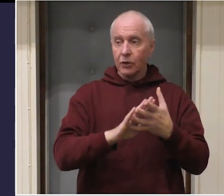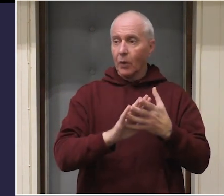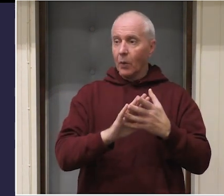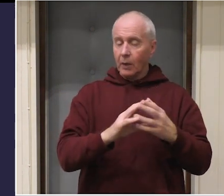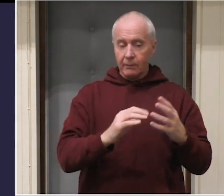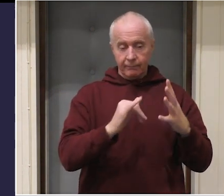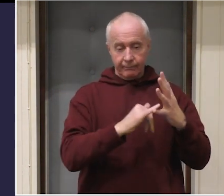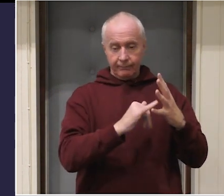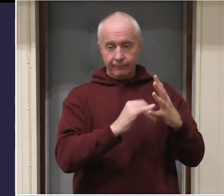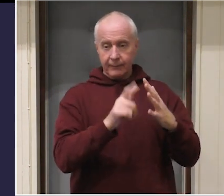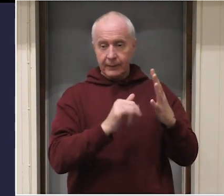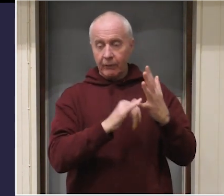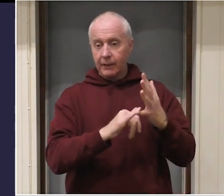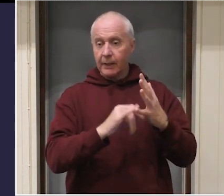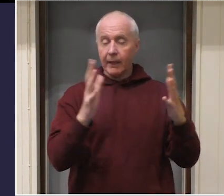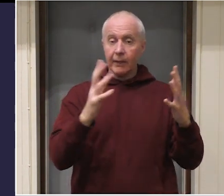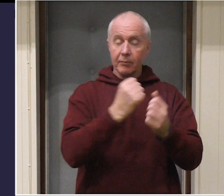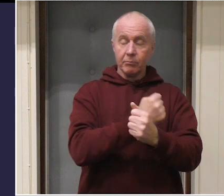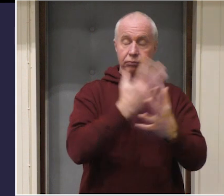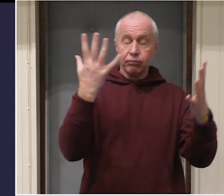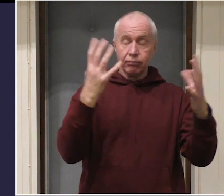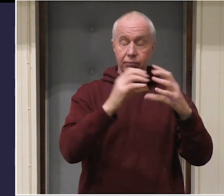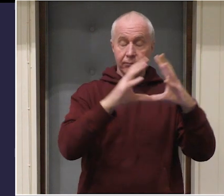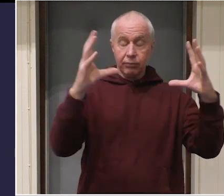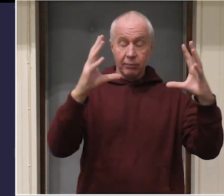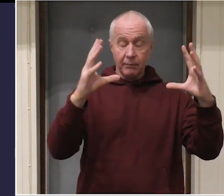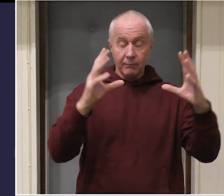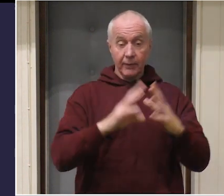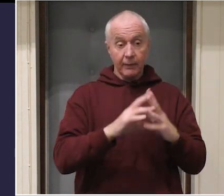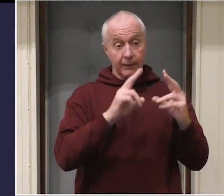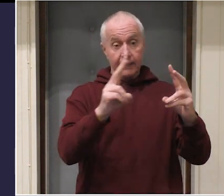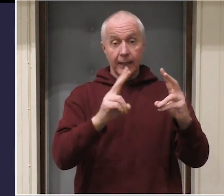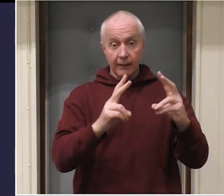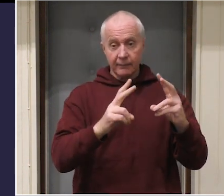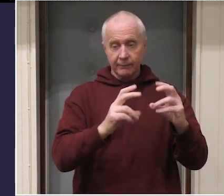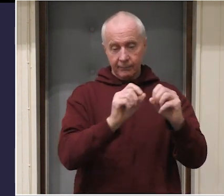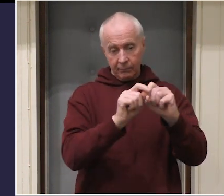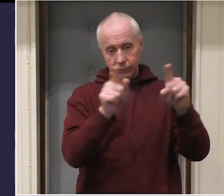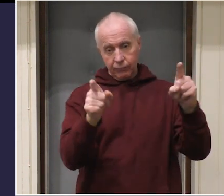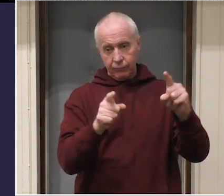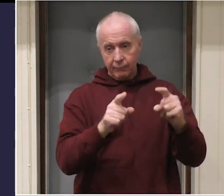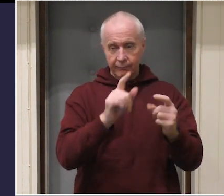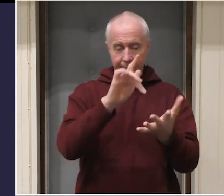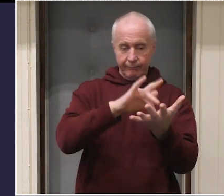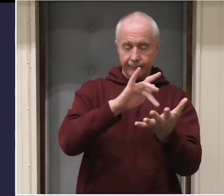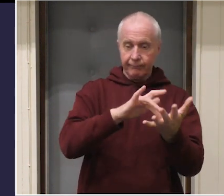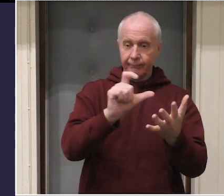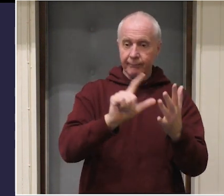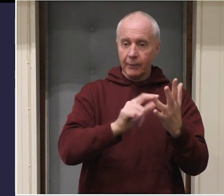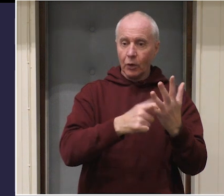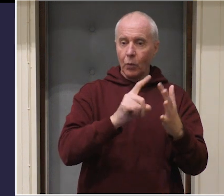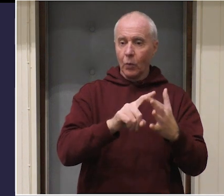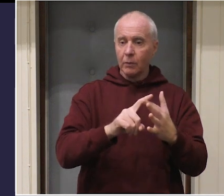Sirius A, it's gone bang in a supernova explosion, and what we see is a remnant of that, which is just the core. It's what we call a